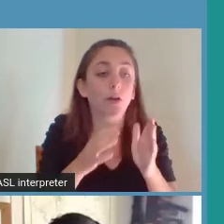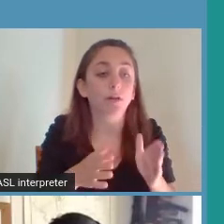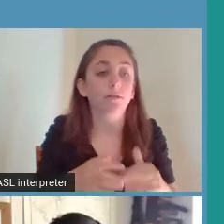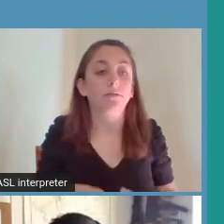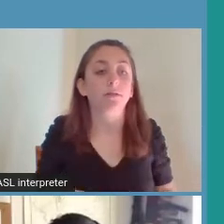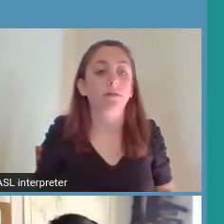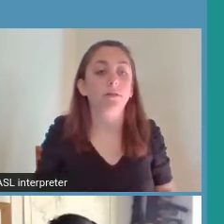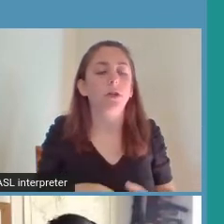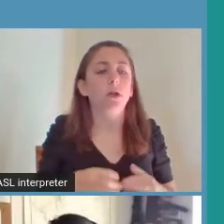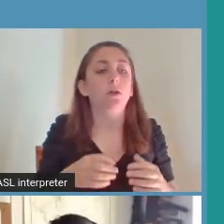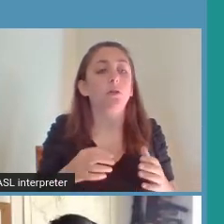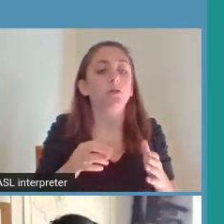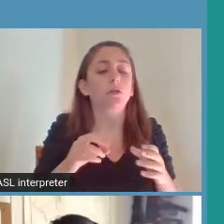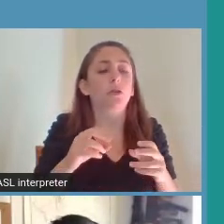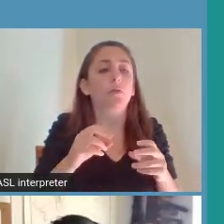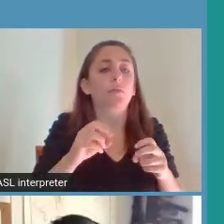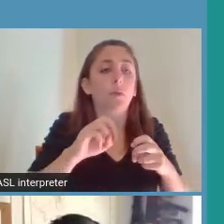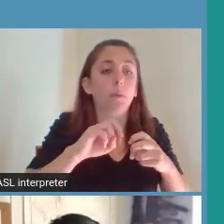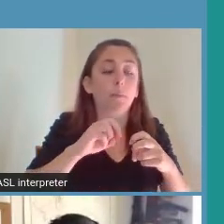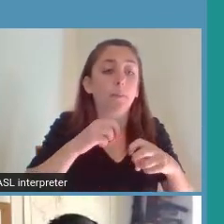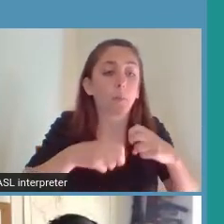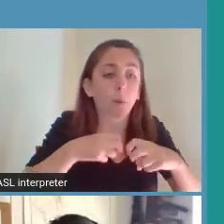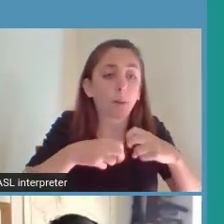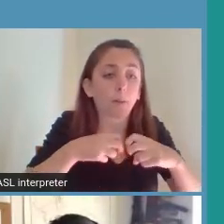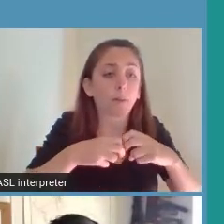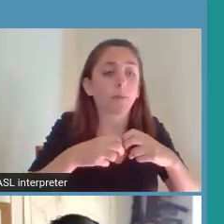The problem with that, though, is that